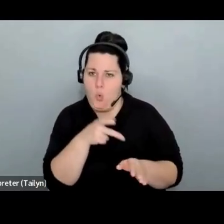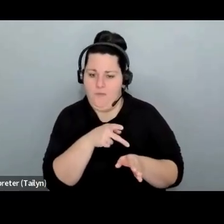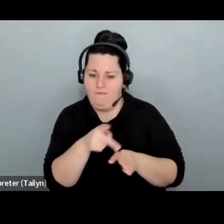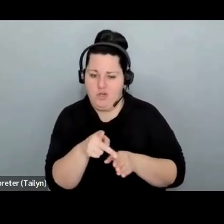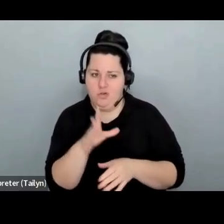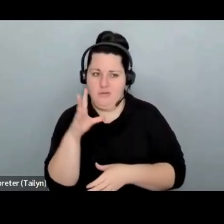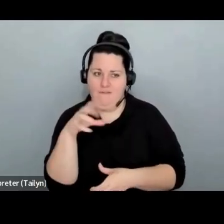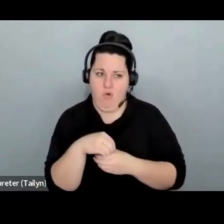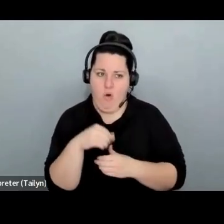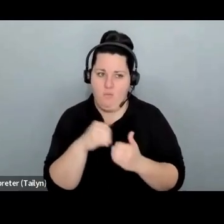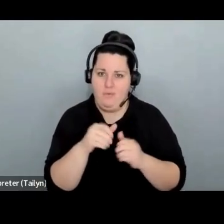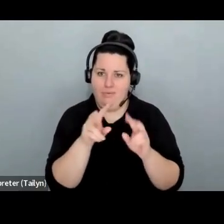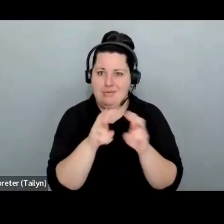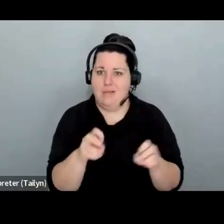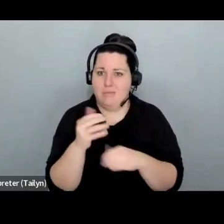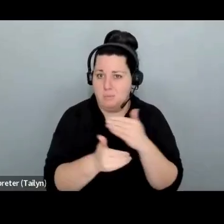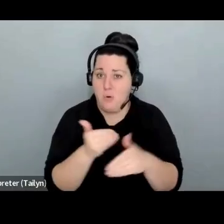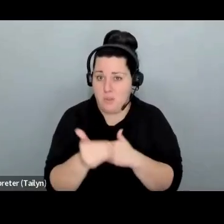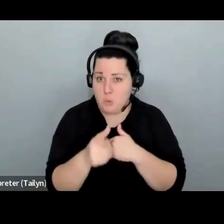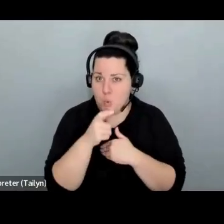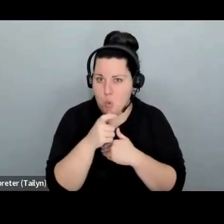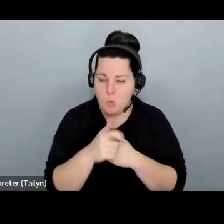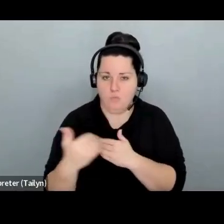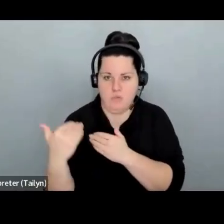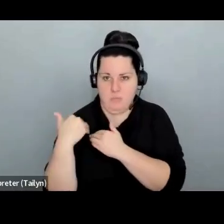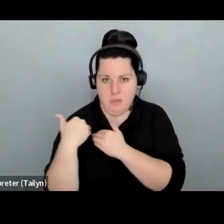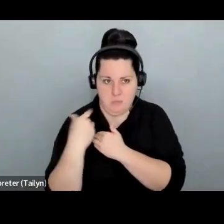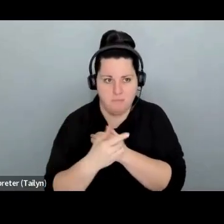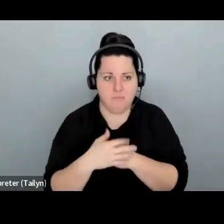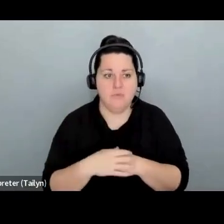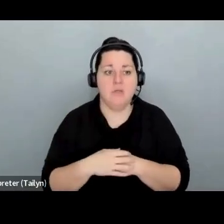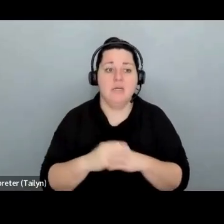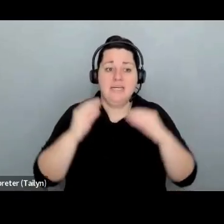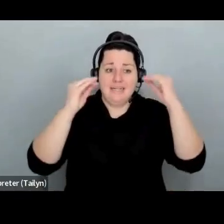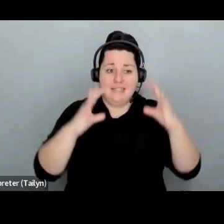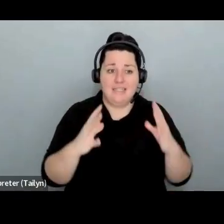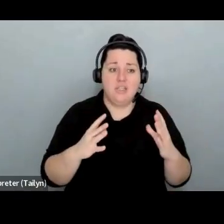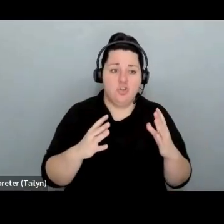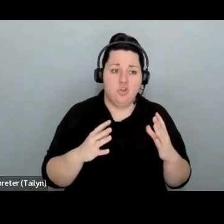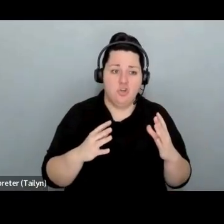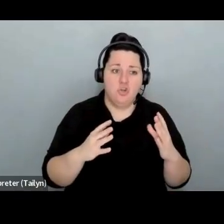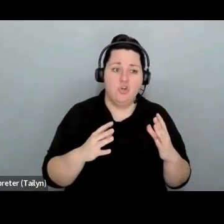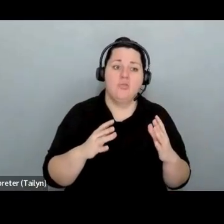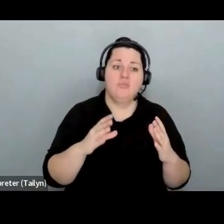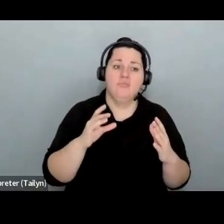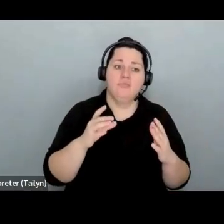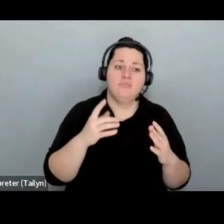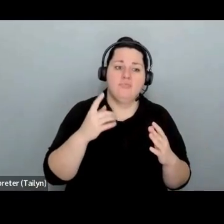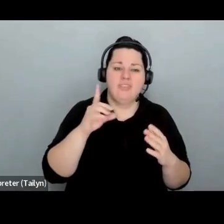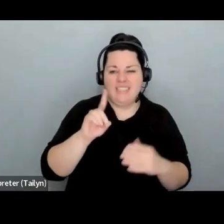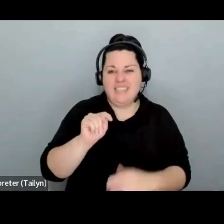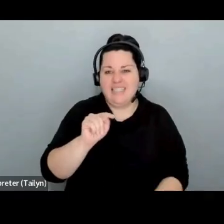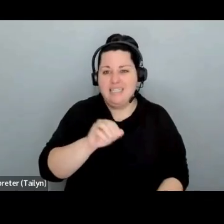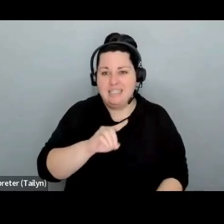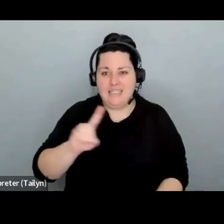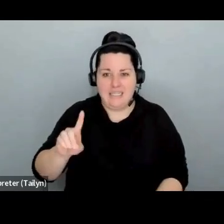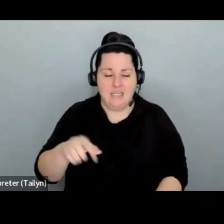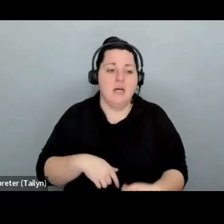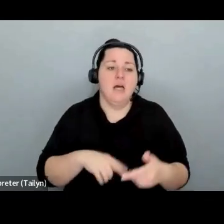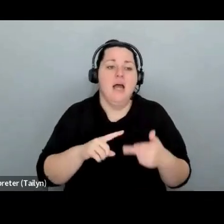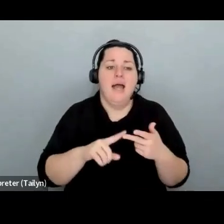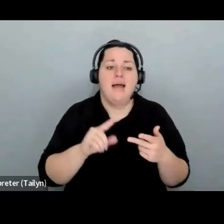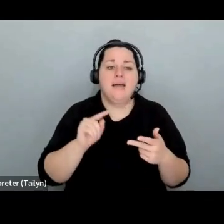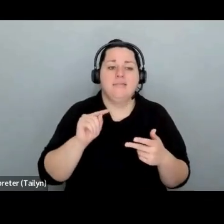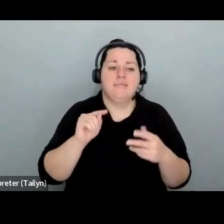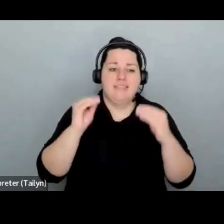and assessment process. Teachers of the DSI professional roles are teacher of the deaf and hard of hearing and teacher of the